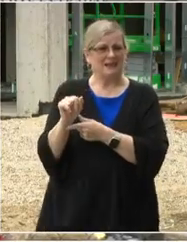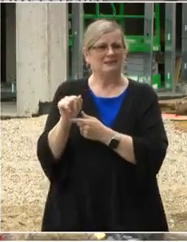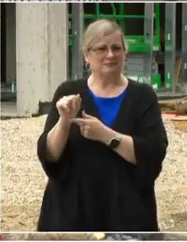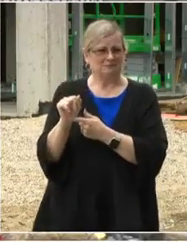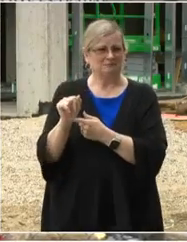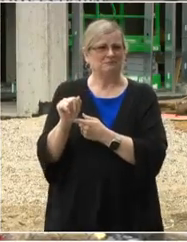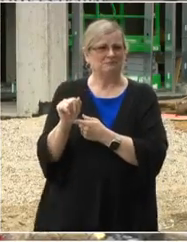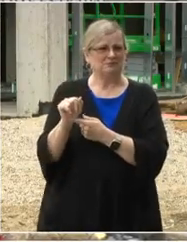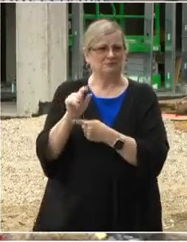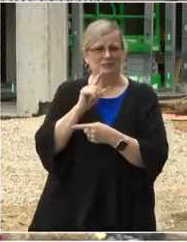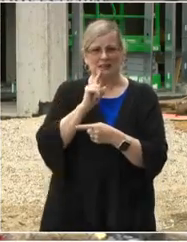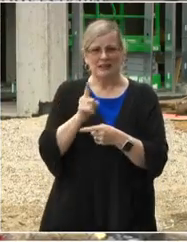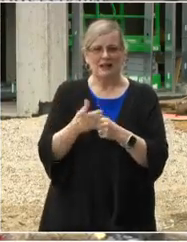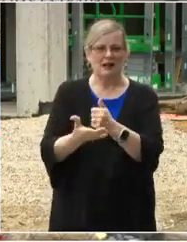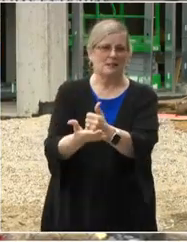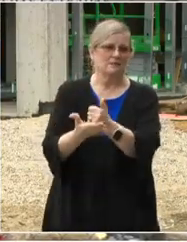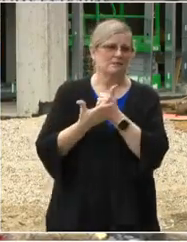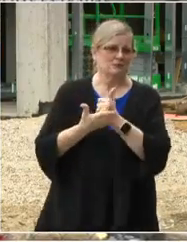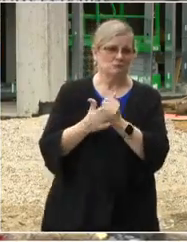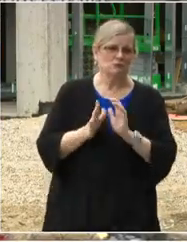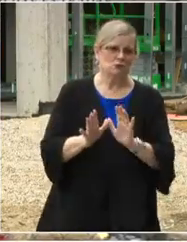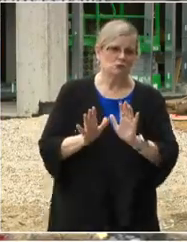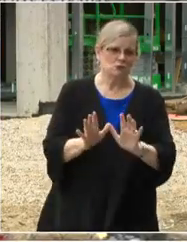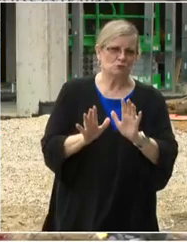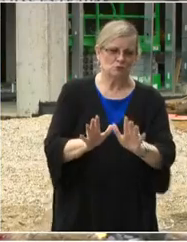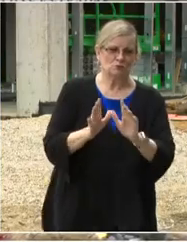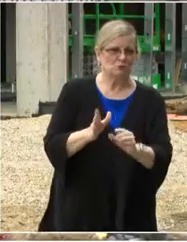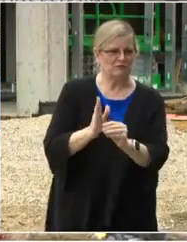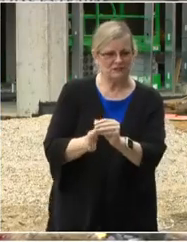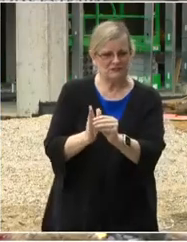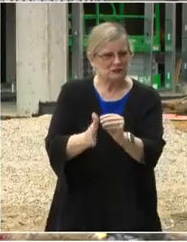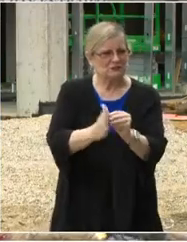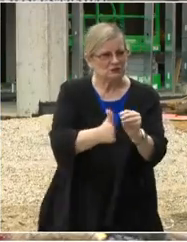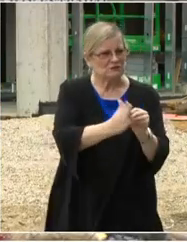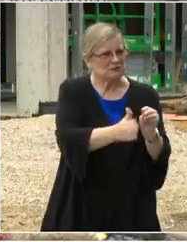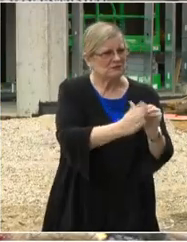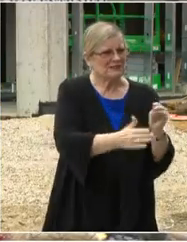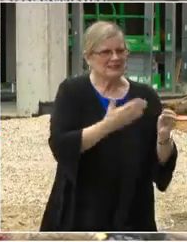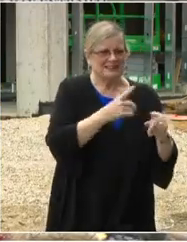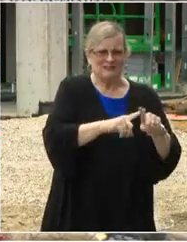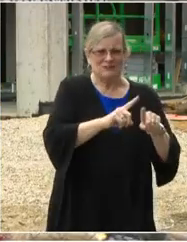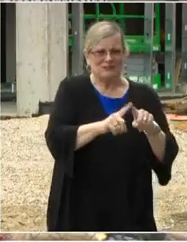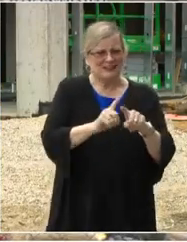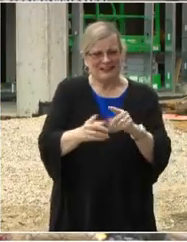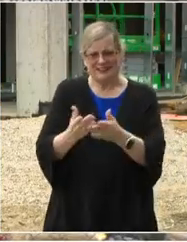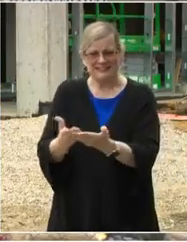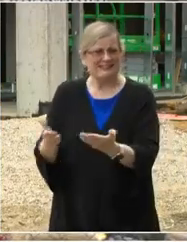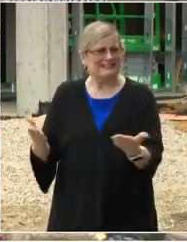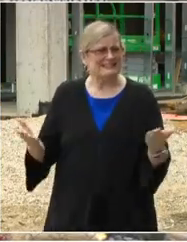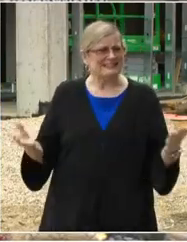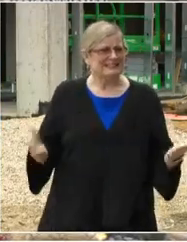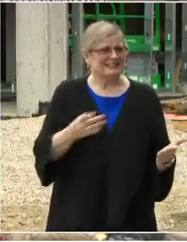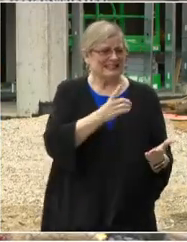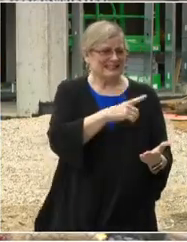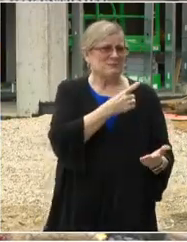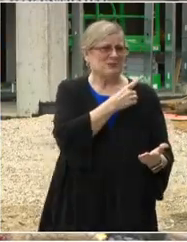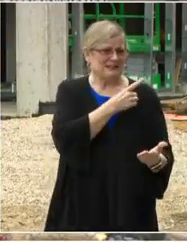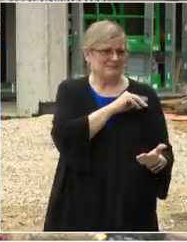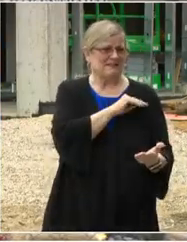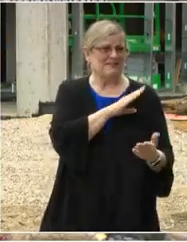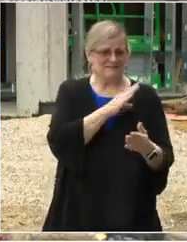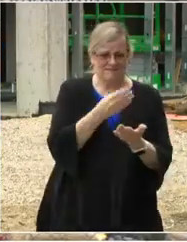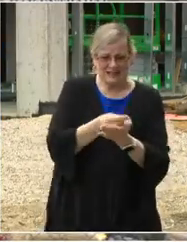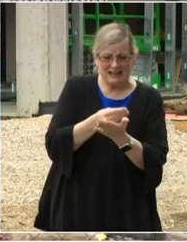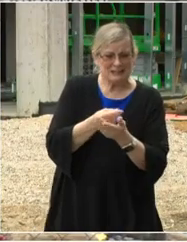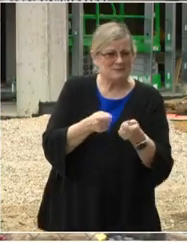finish line and for the construction. I want to thank Laverne Scott, Michael McMiller, and our Deputy DFD Finance Managers, Erin